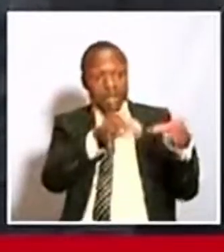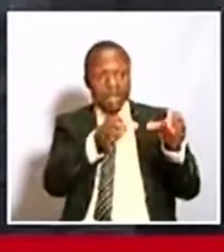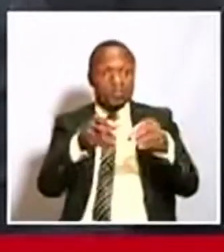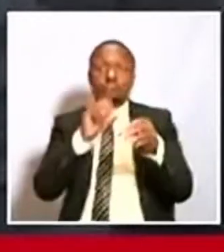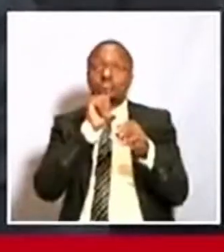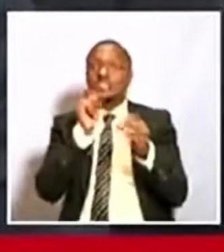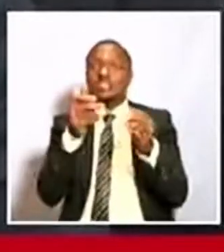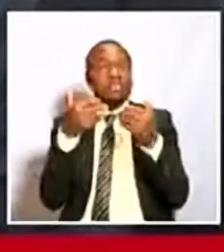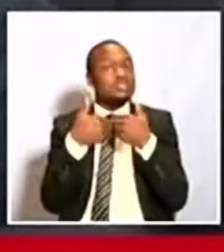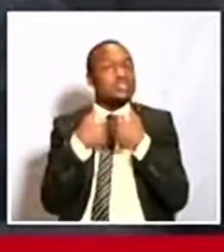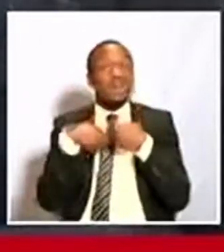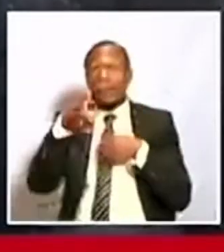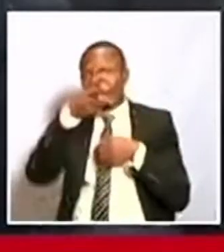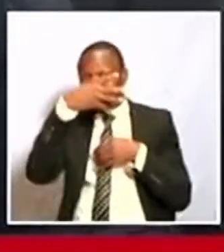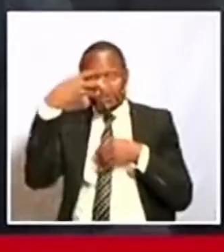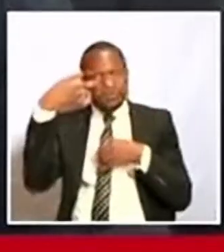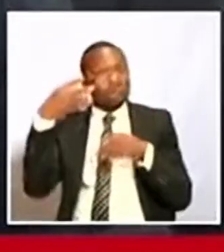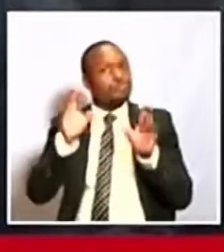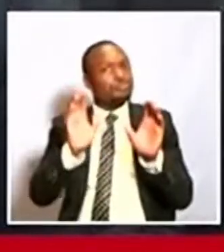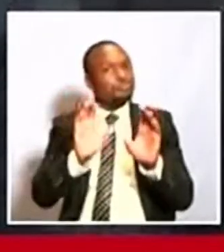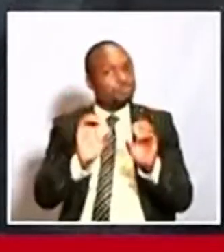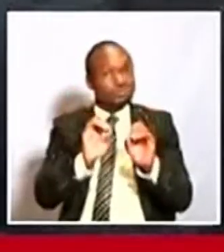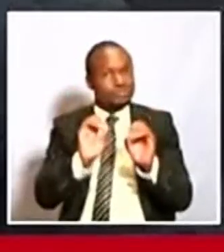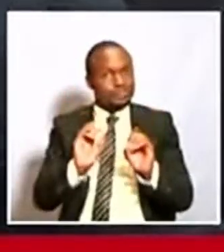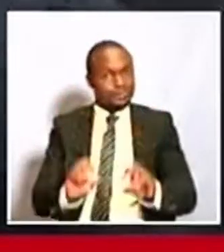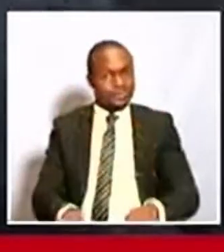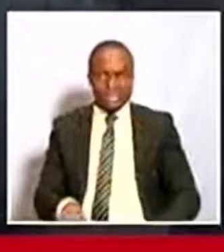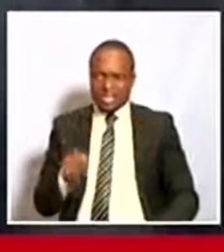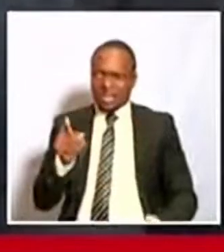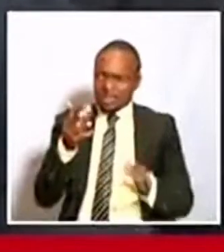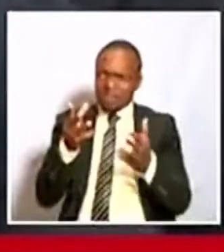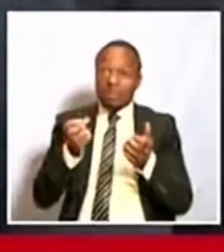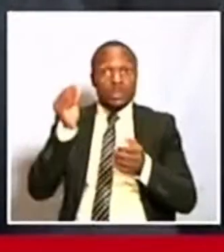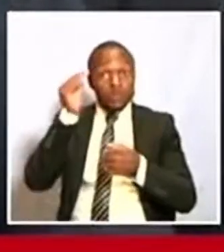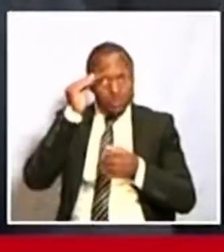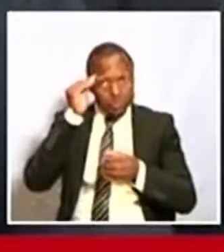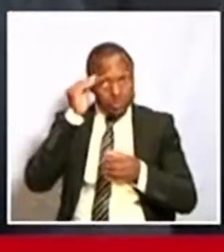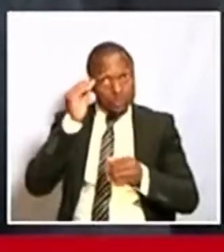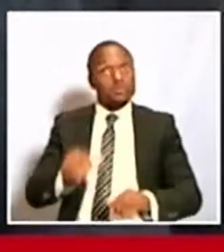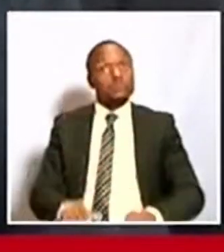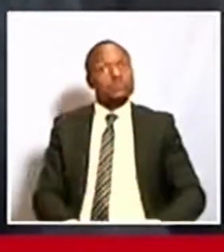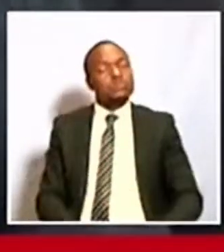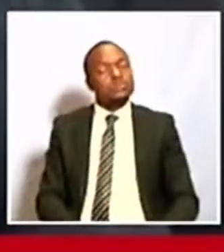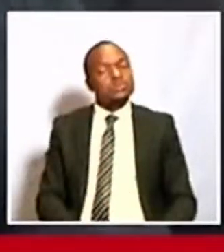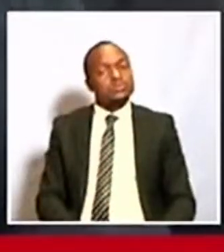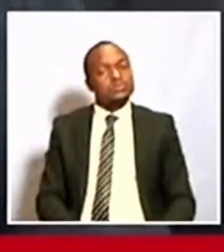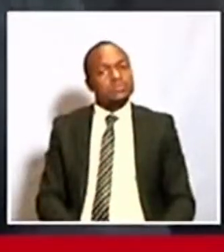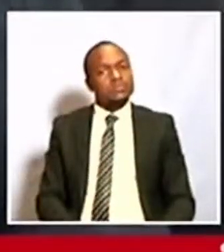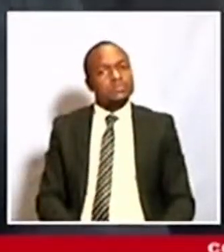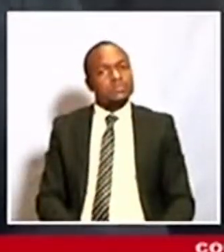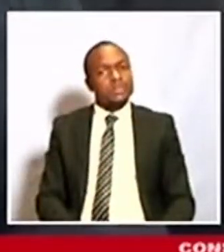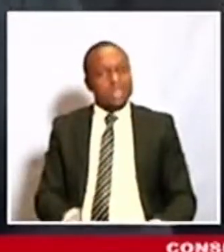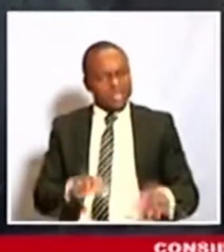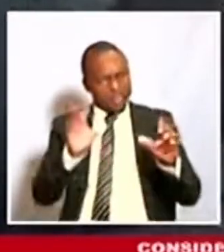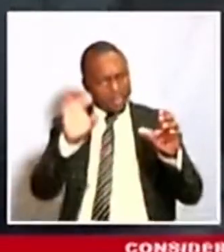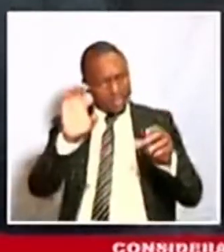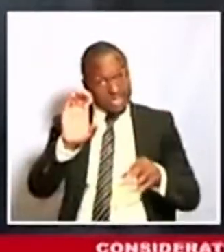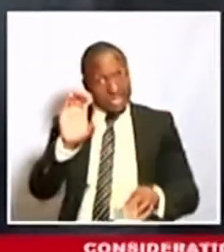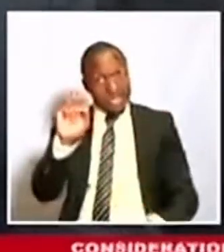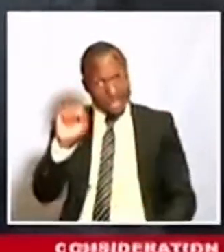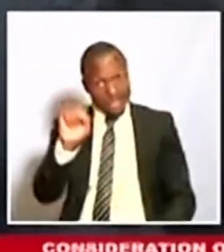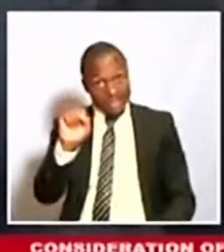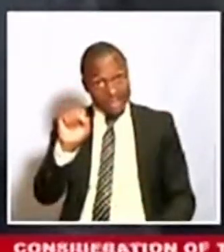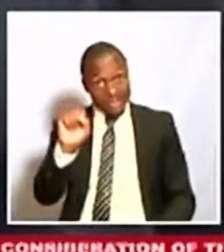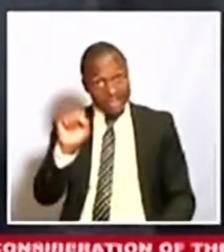required NRCs. I wanted to find out from the council secretary, was